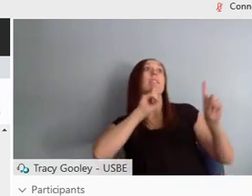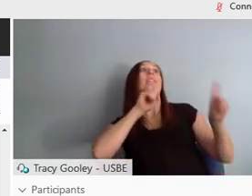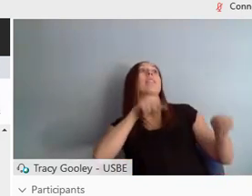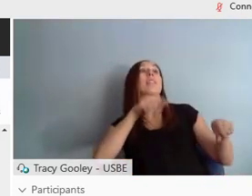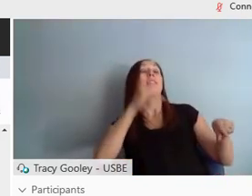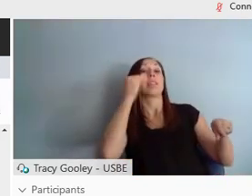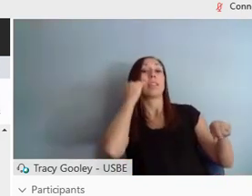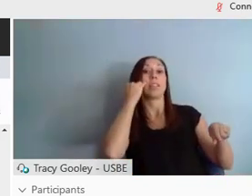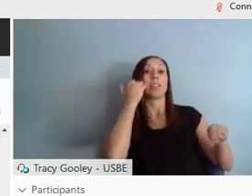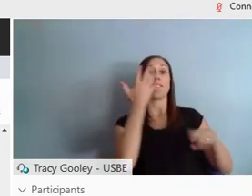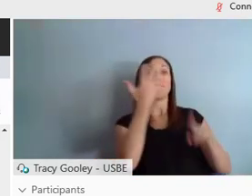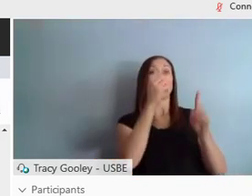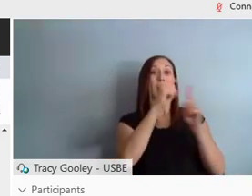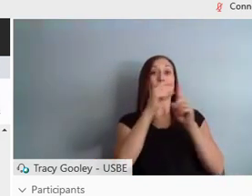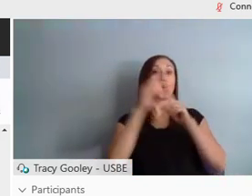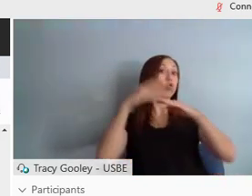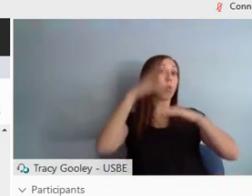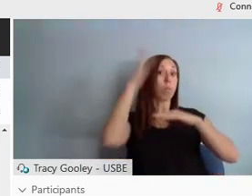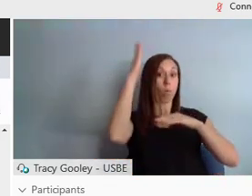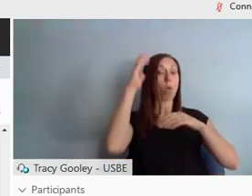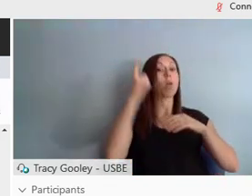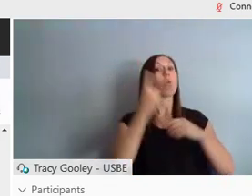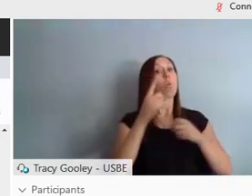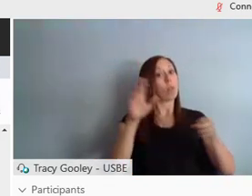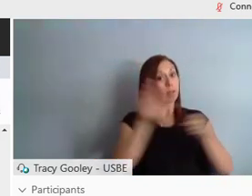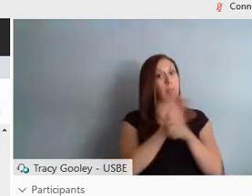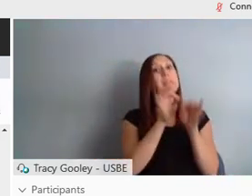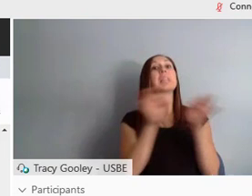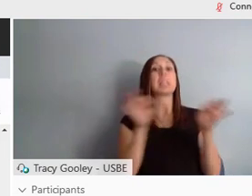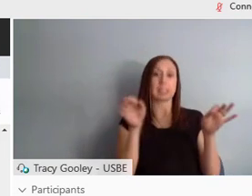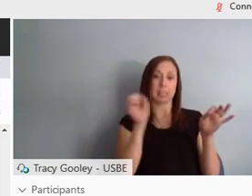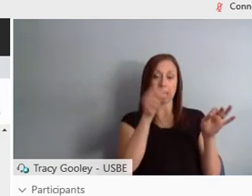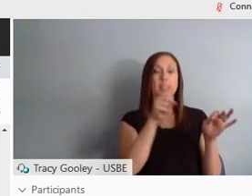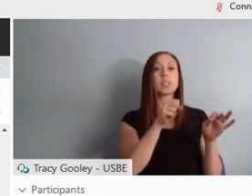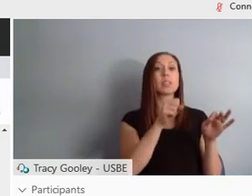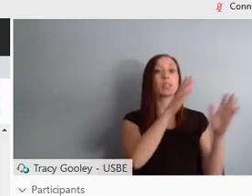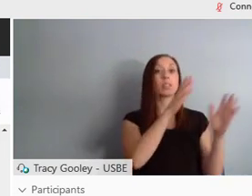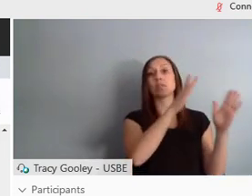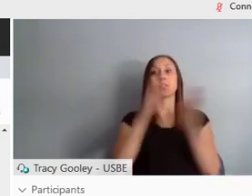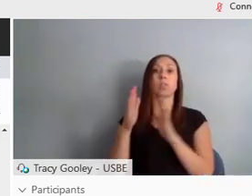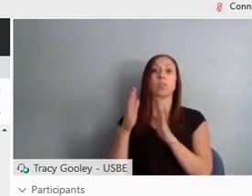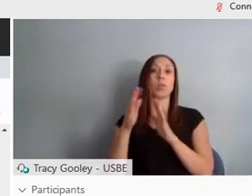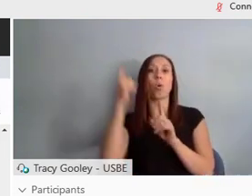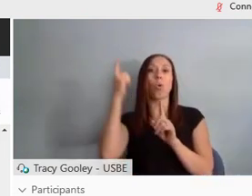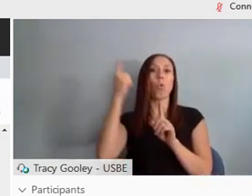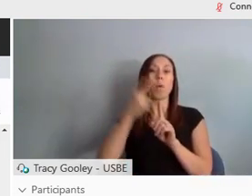that had 5 or more words in one complete sentence, and then 1 point for